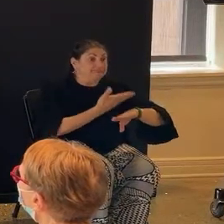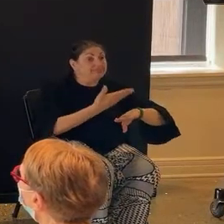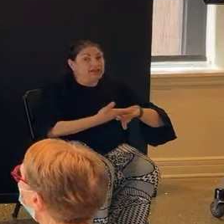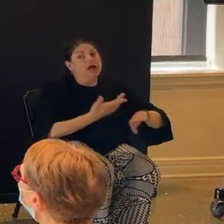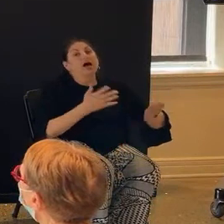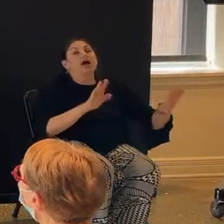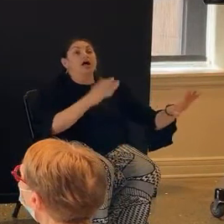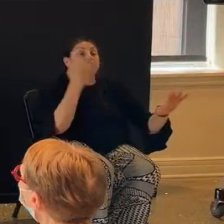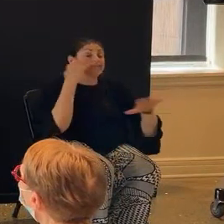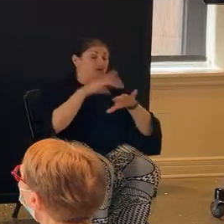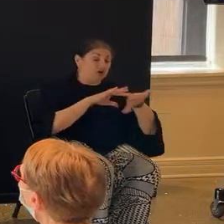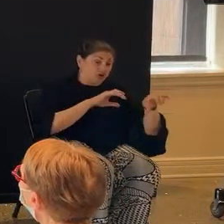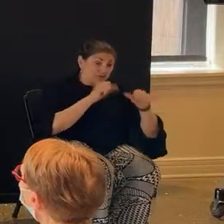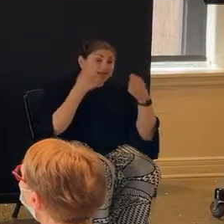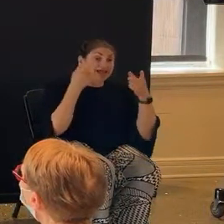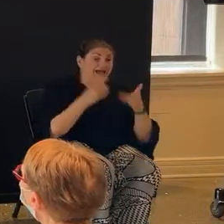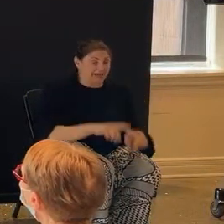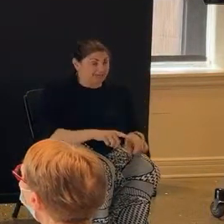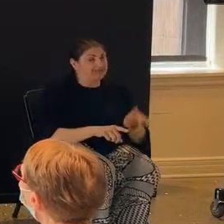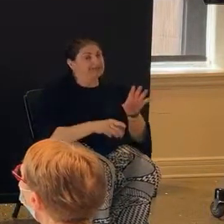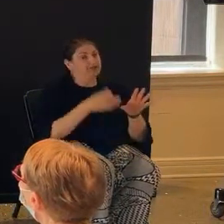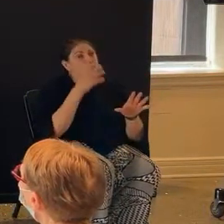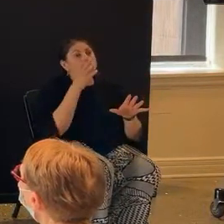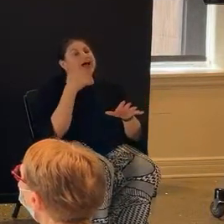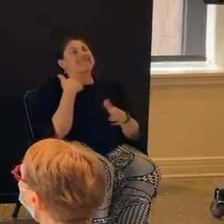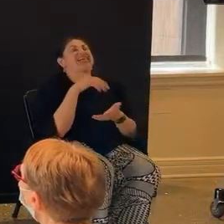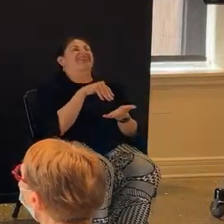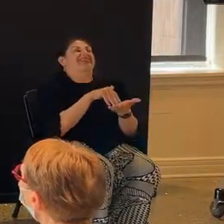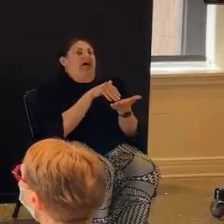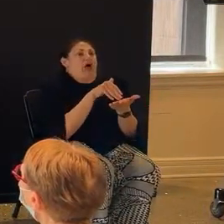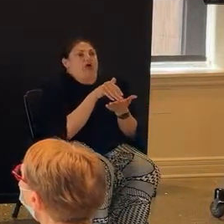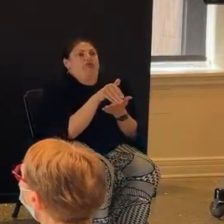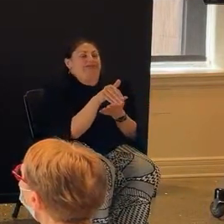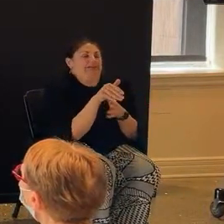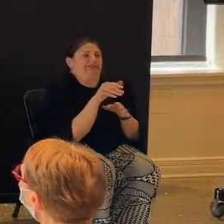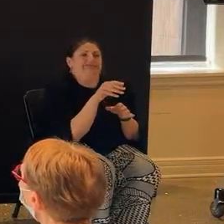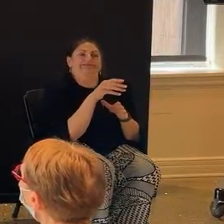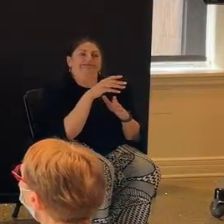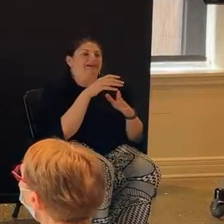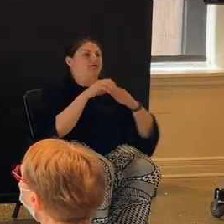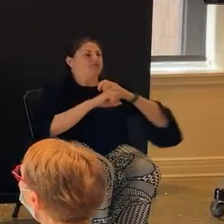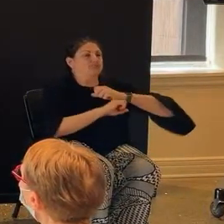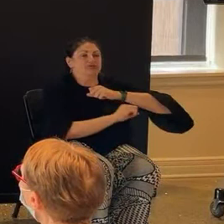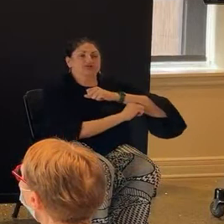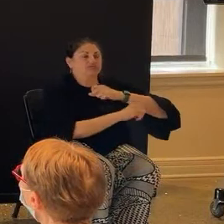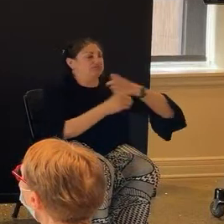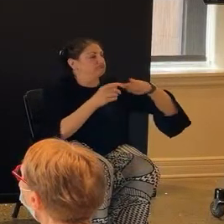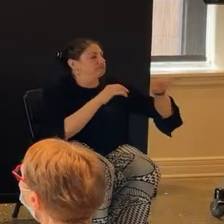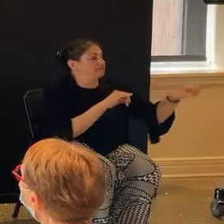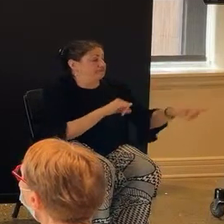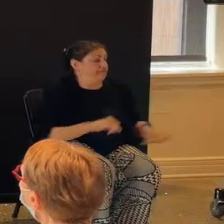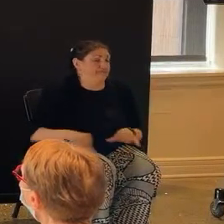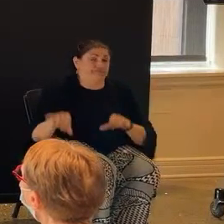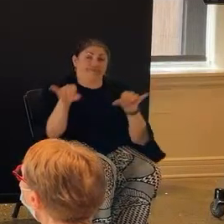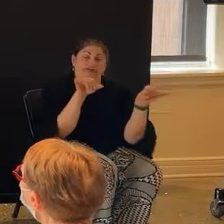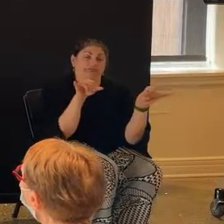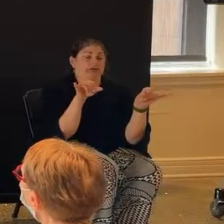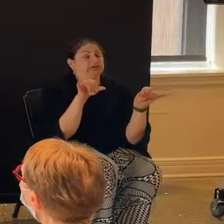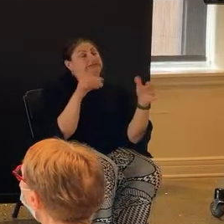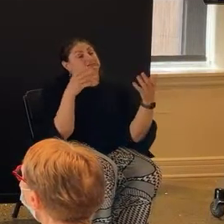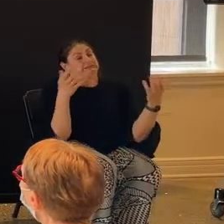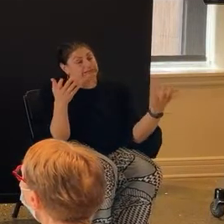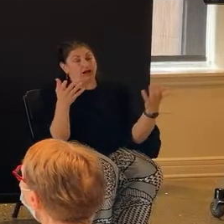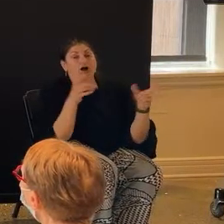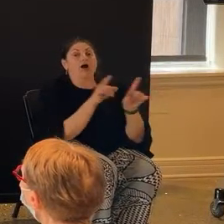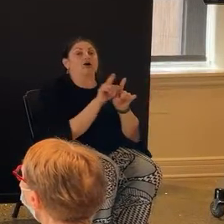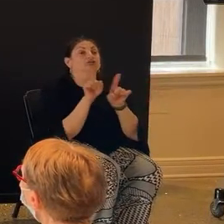quakes, and that's just a map showing where some of them might be. And then our infrastructure is also very vulnerable, our water systems,